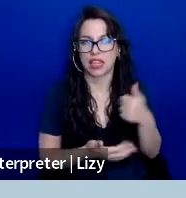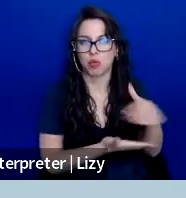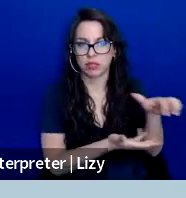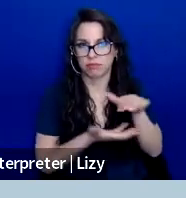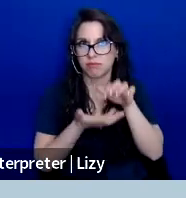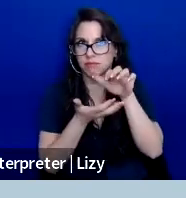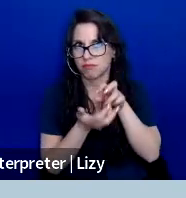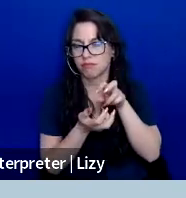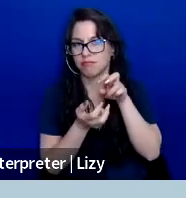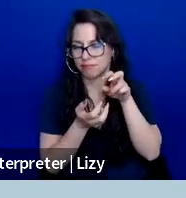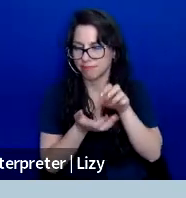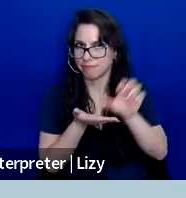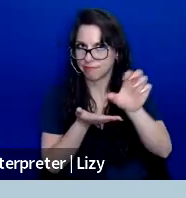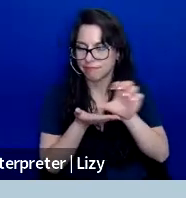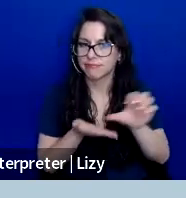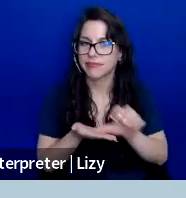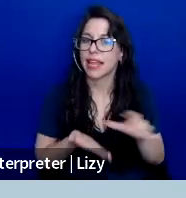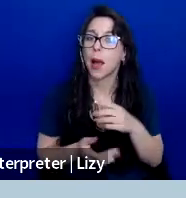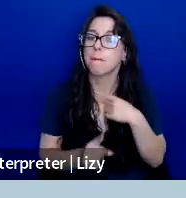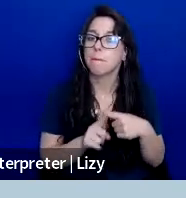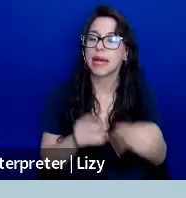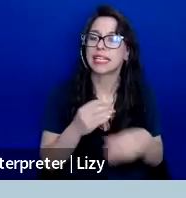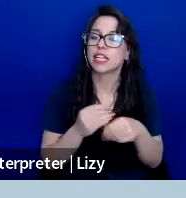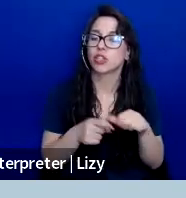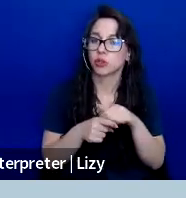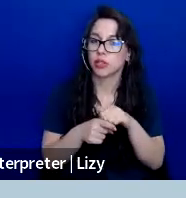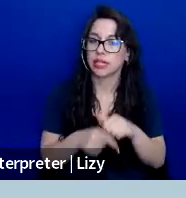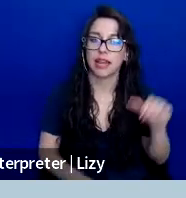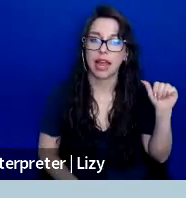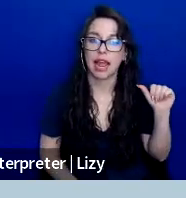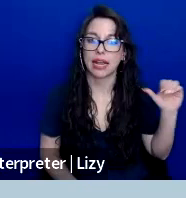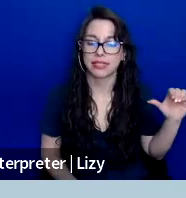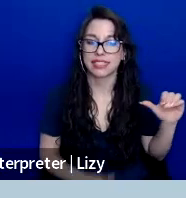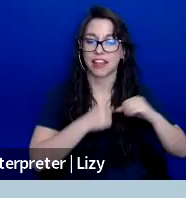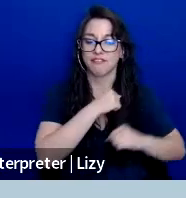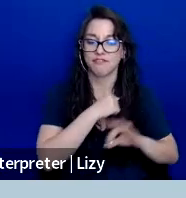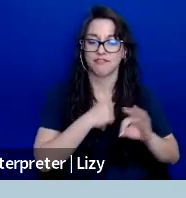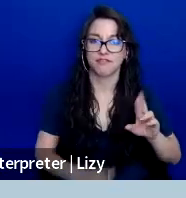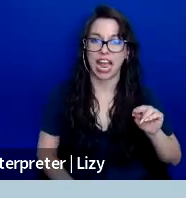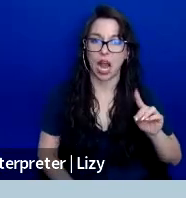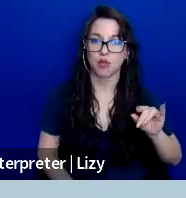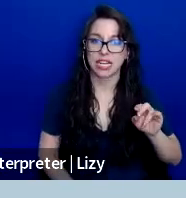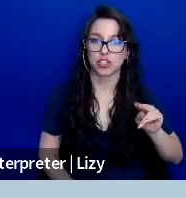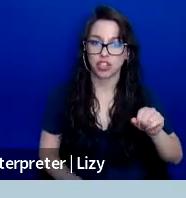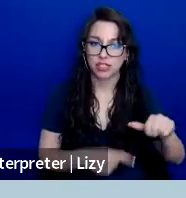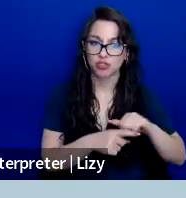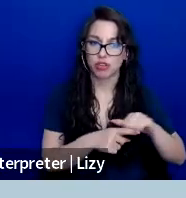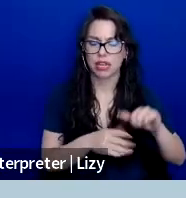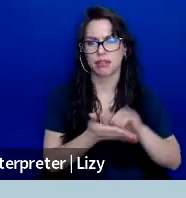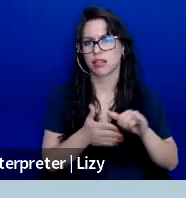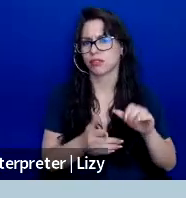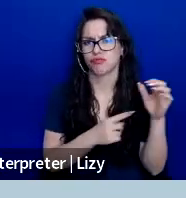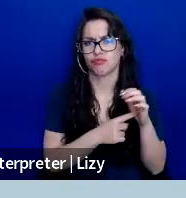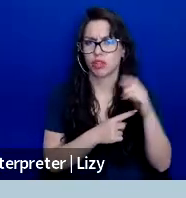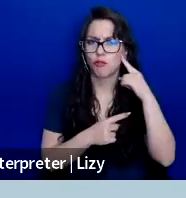additional trainings as well. There's the AAC Foundations training, which is great for anyone who wants to learn more,